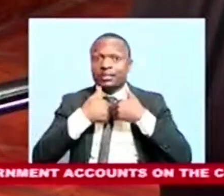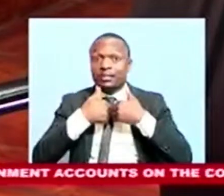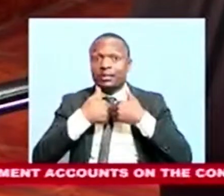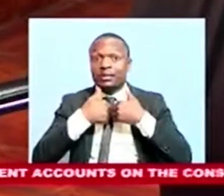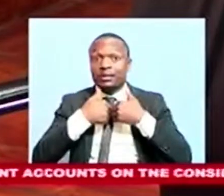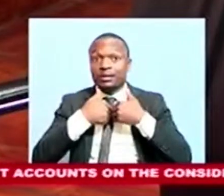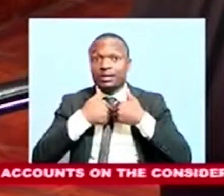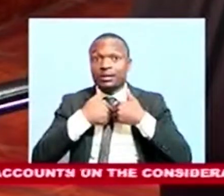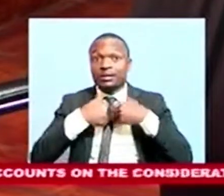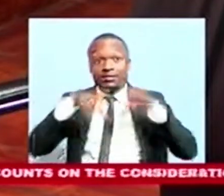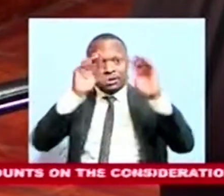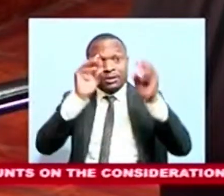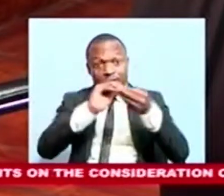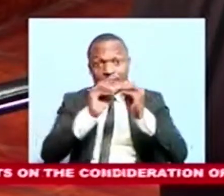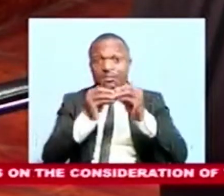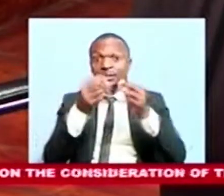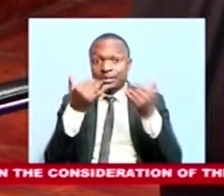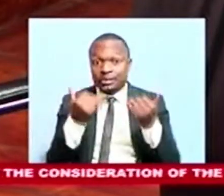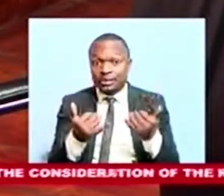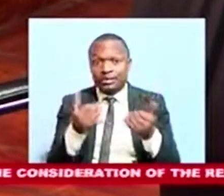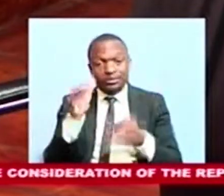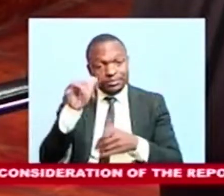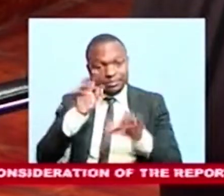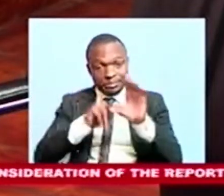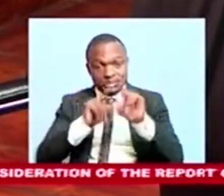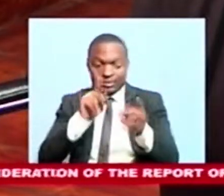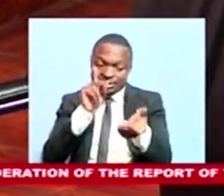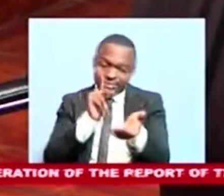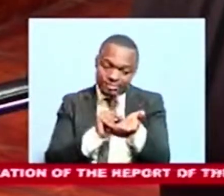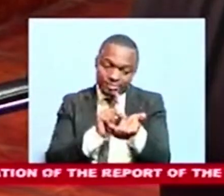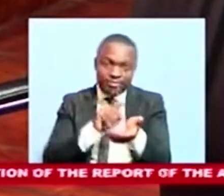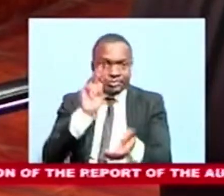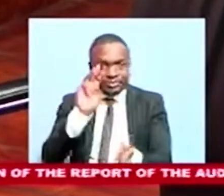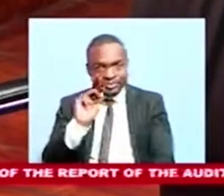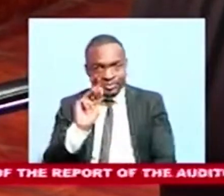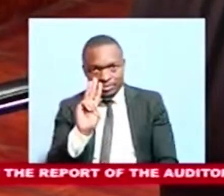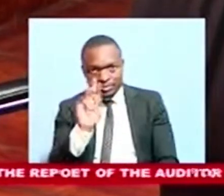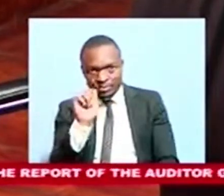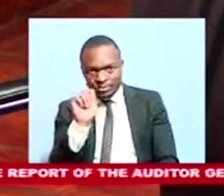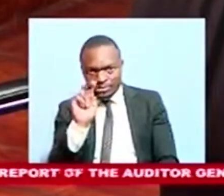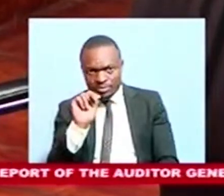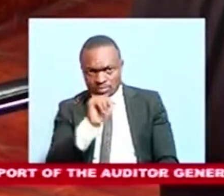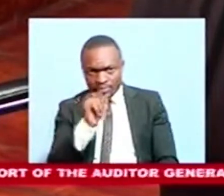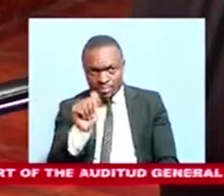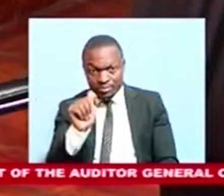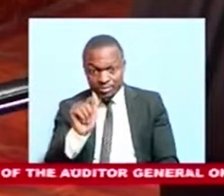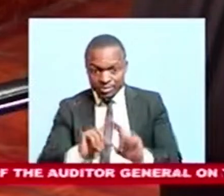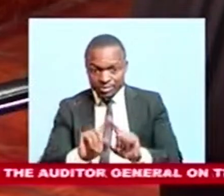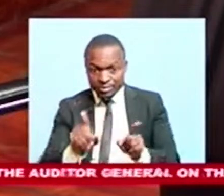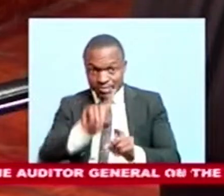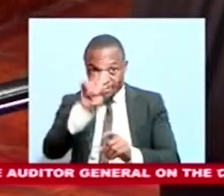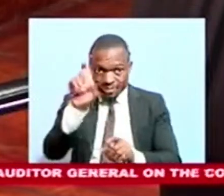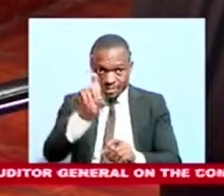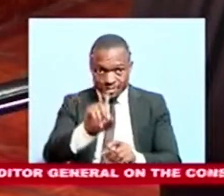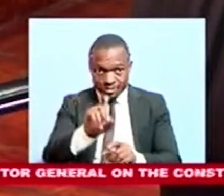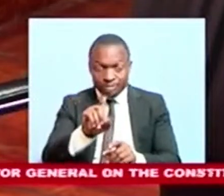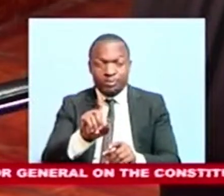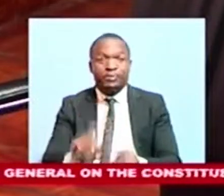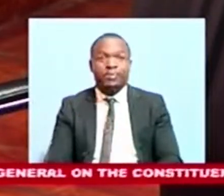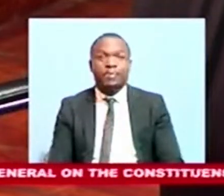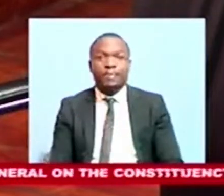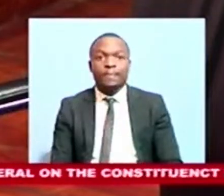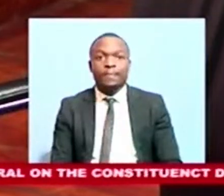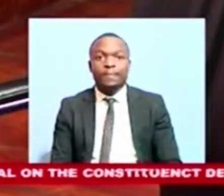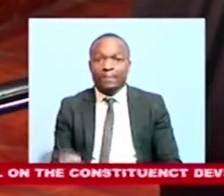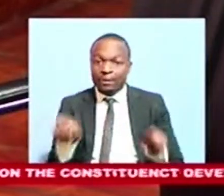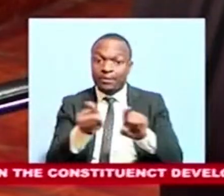numbers now? Yes, Chair. Honorable Dr. Mwanza. Okay, it's a different question. We go to... No, on the